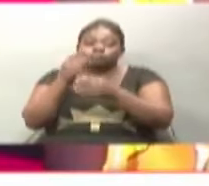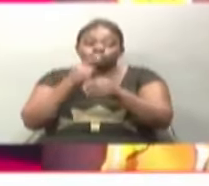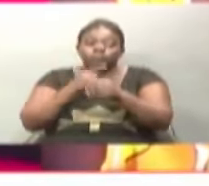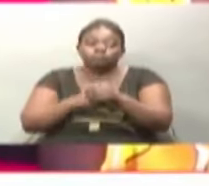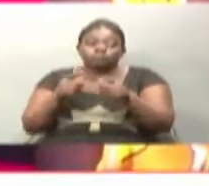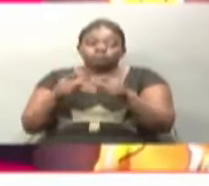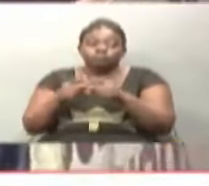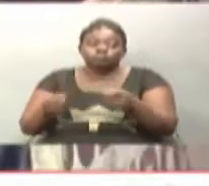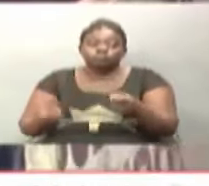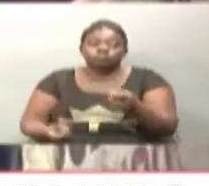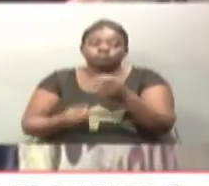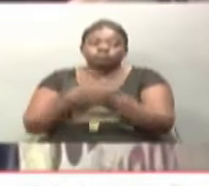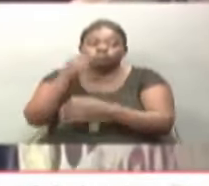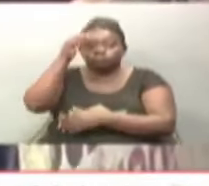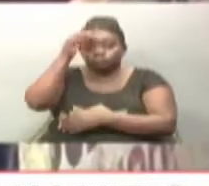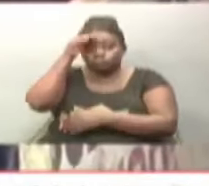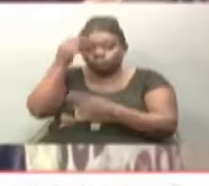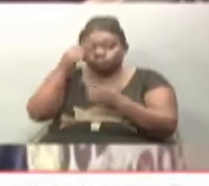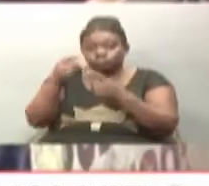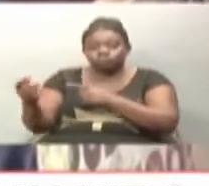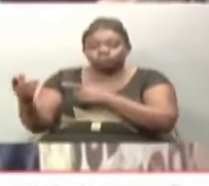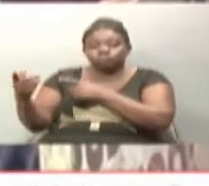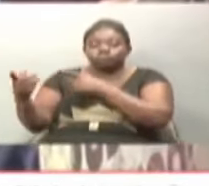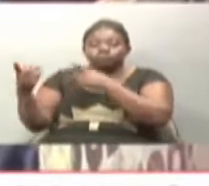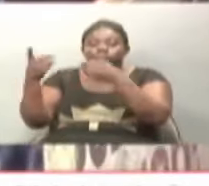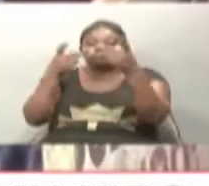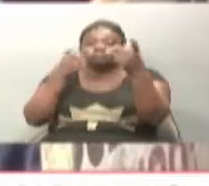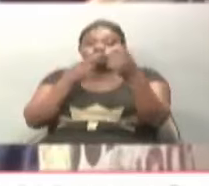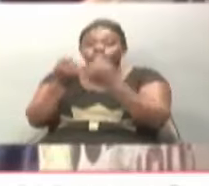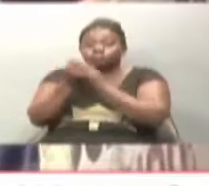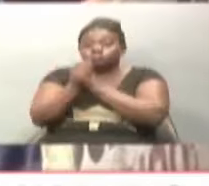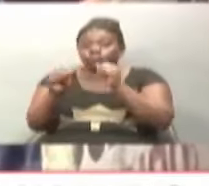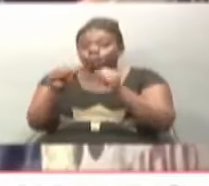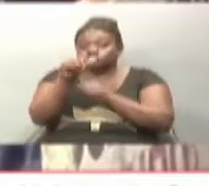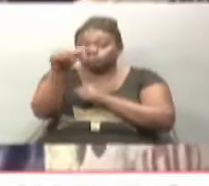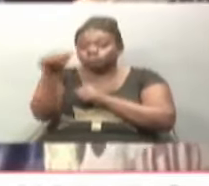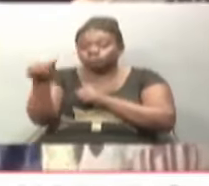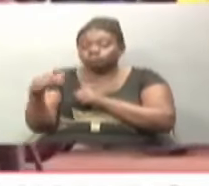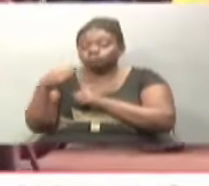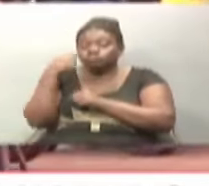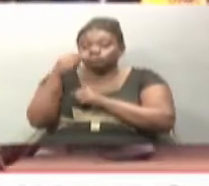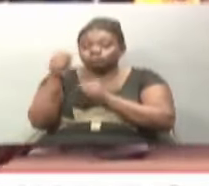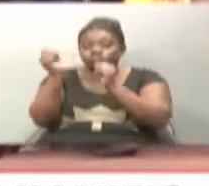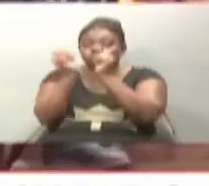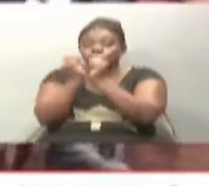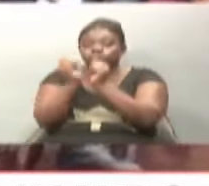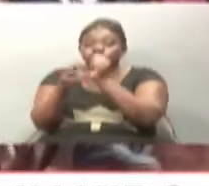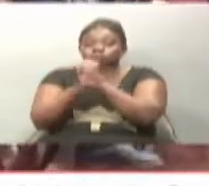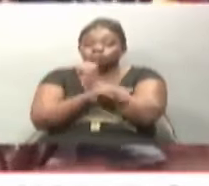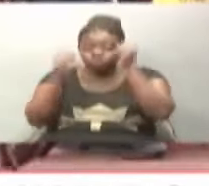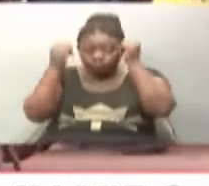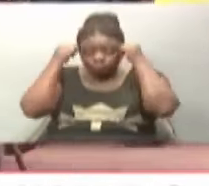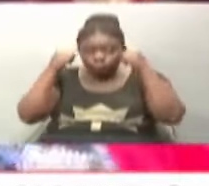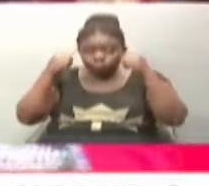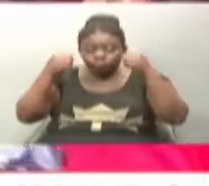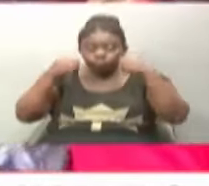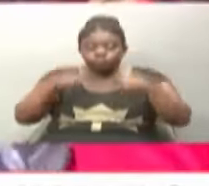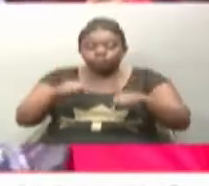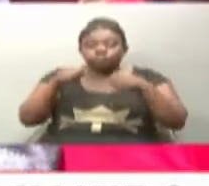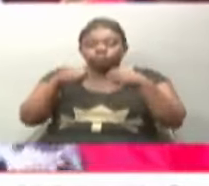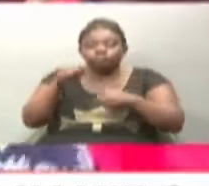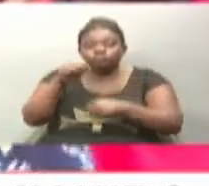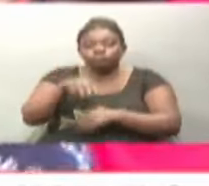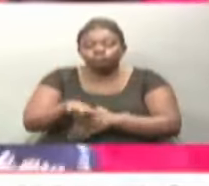ni basala ko polisi ni batandiko kuandagaza masasa okununula bannabo ababadde bakwatiddwa mu bubbi bw'ente ne pikipiki zaabwe.